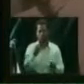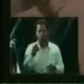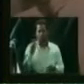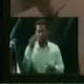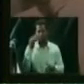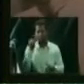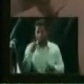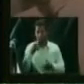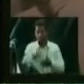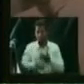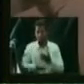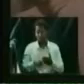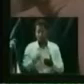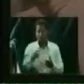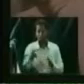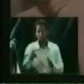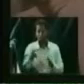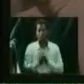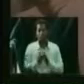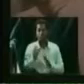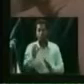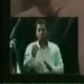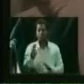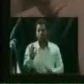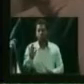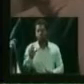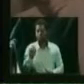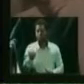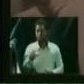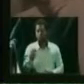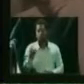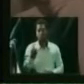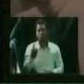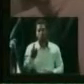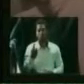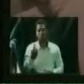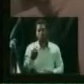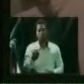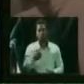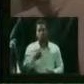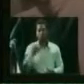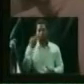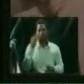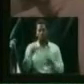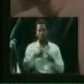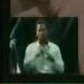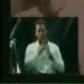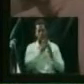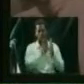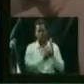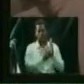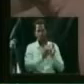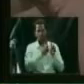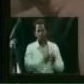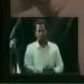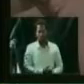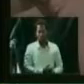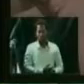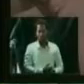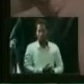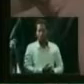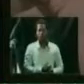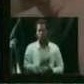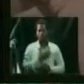against government, a felony, or something else, really depends on whether that act was performed willingly and